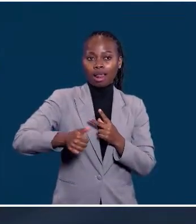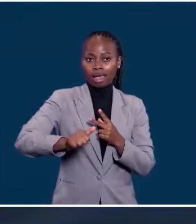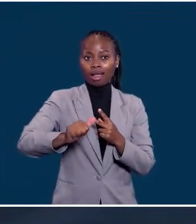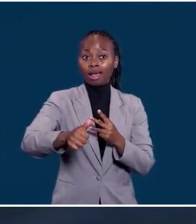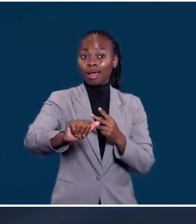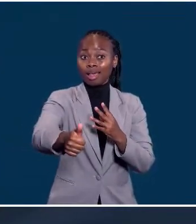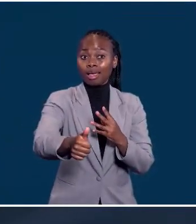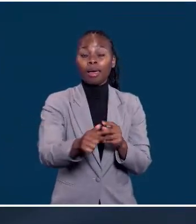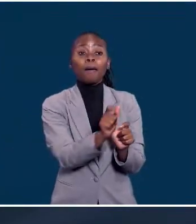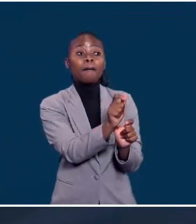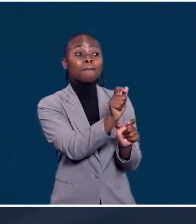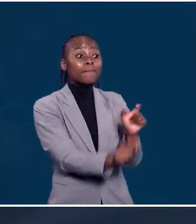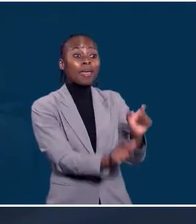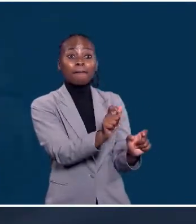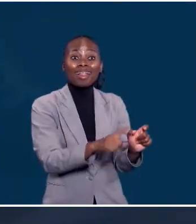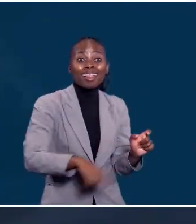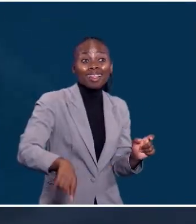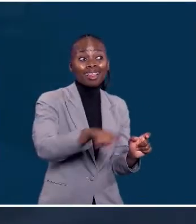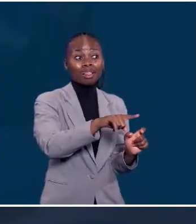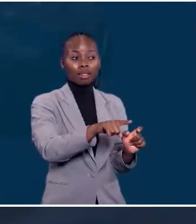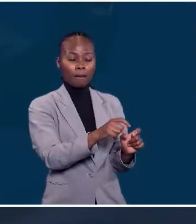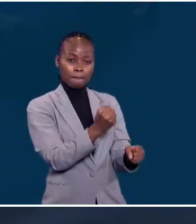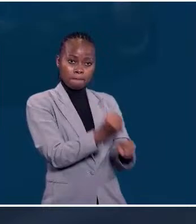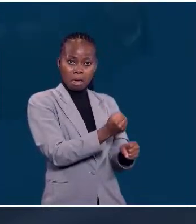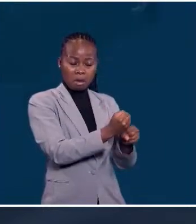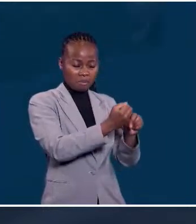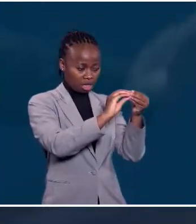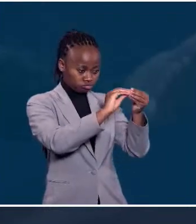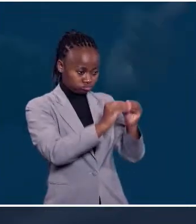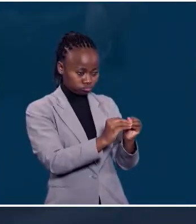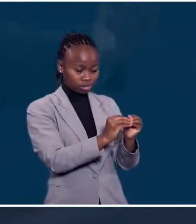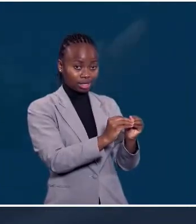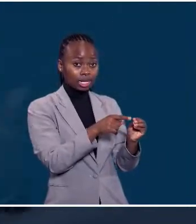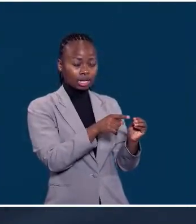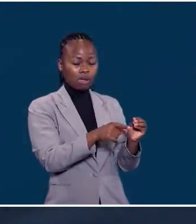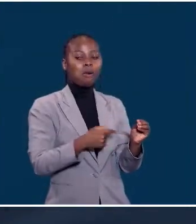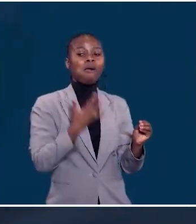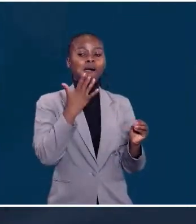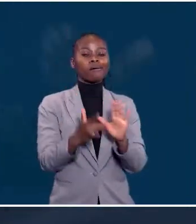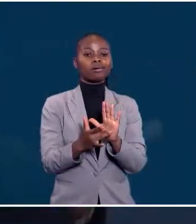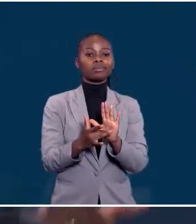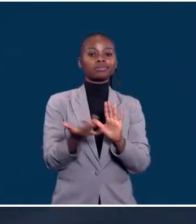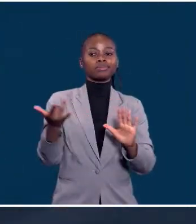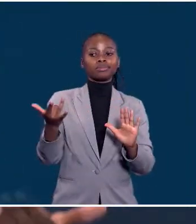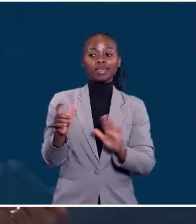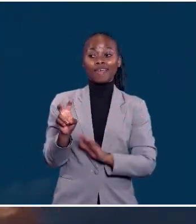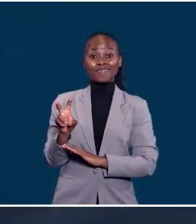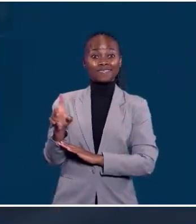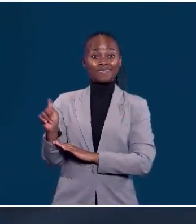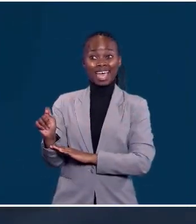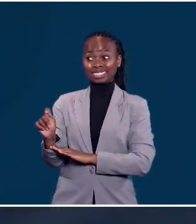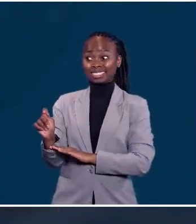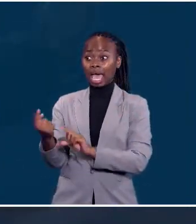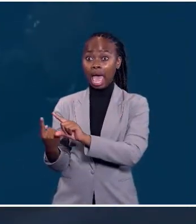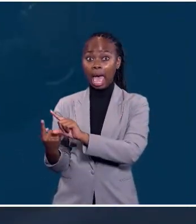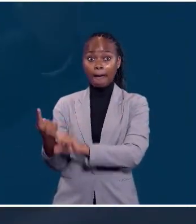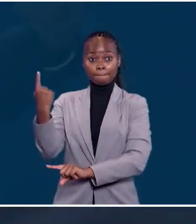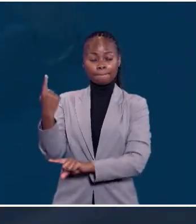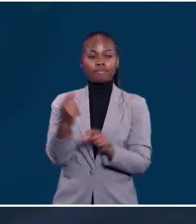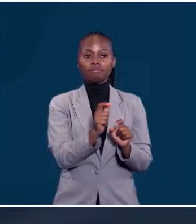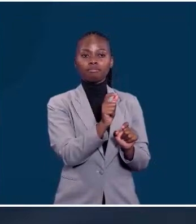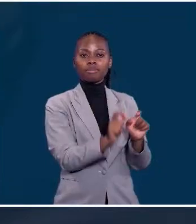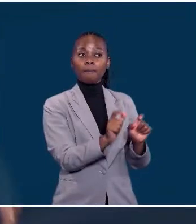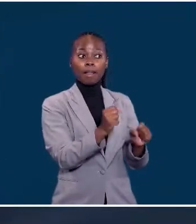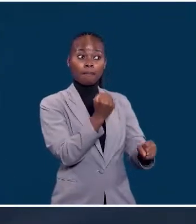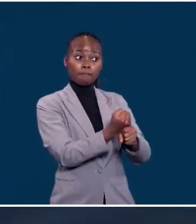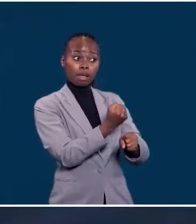take advantage of that and see it as a scope to continue to increase prices, in which case